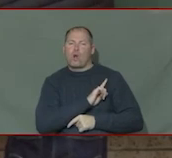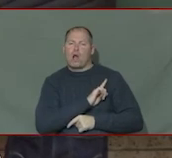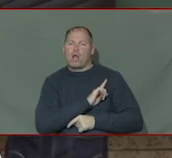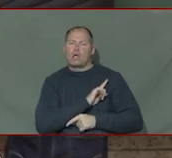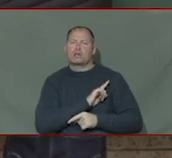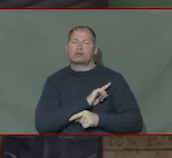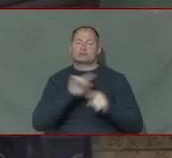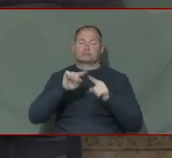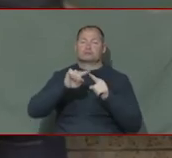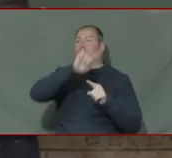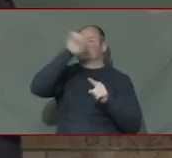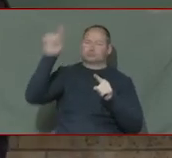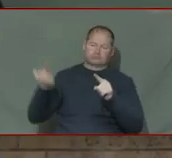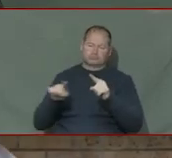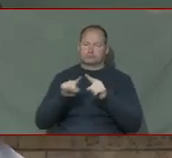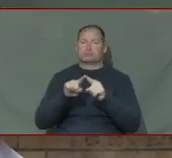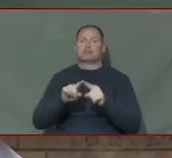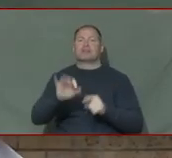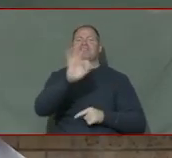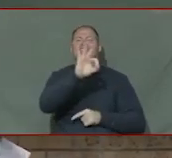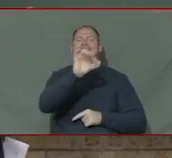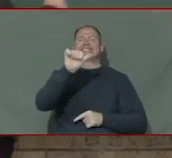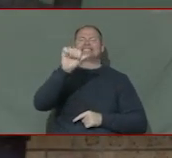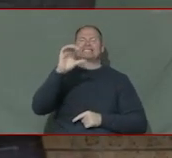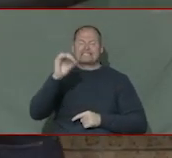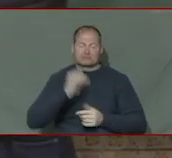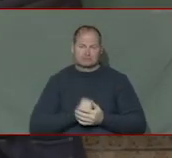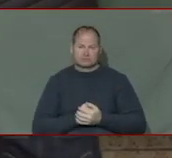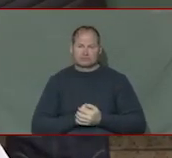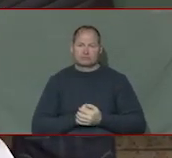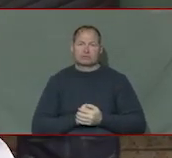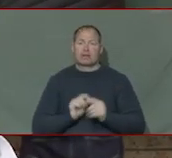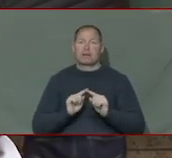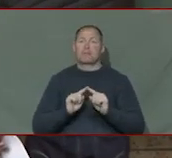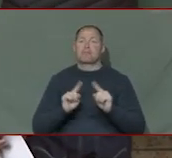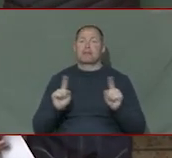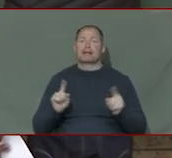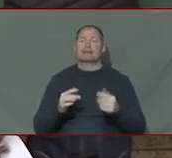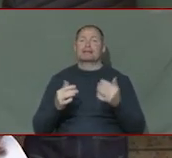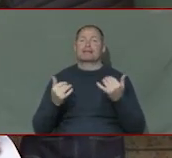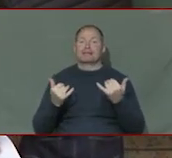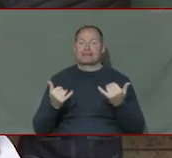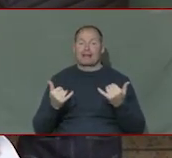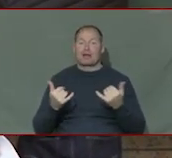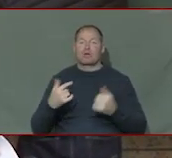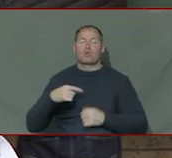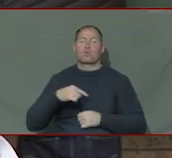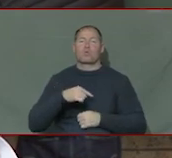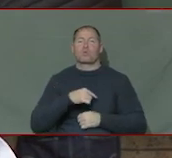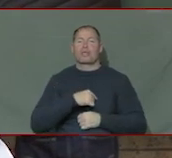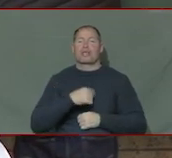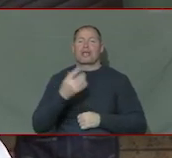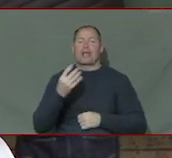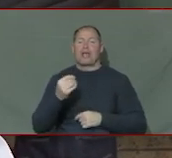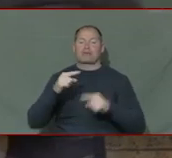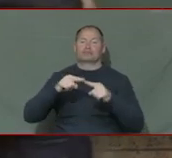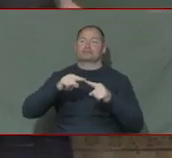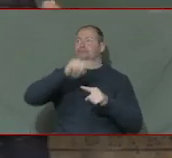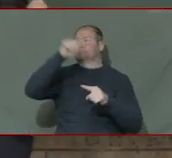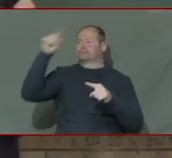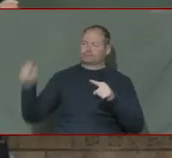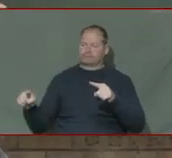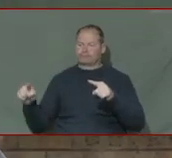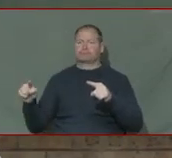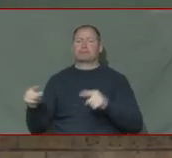full revolution is 360. But the circle is only drawn for 90 degrees of